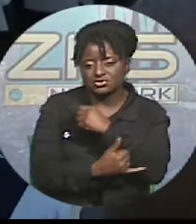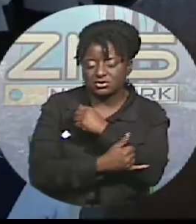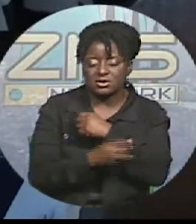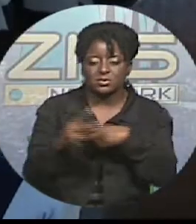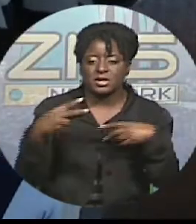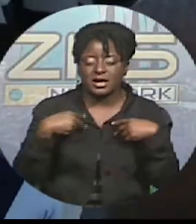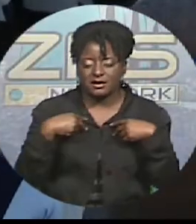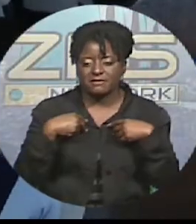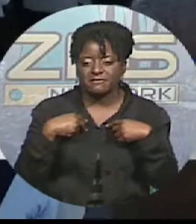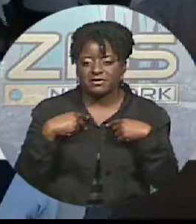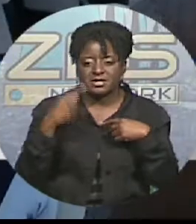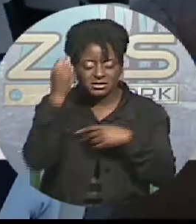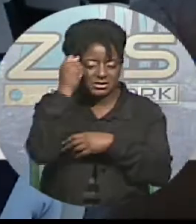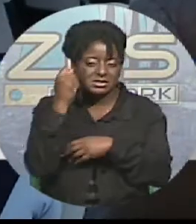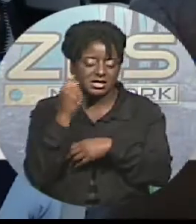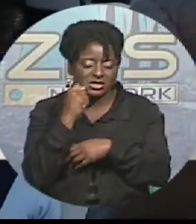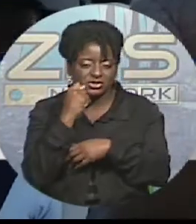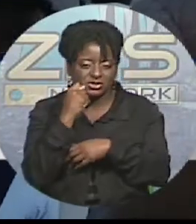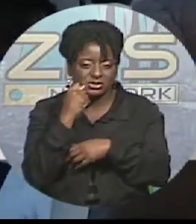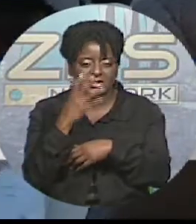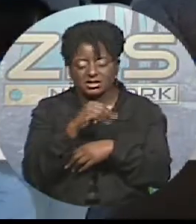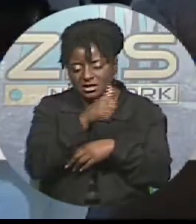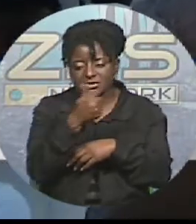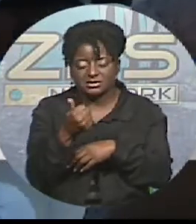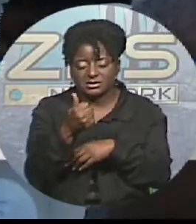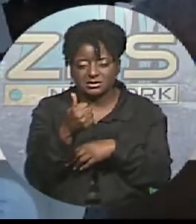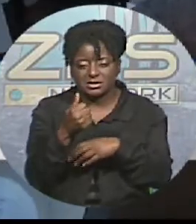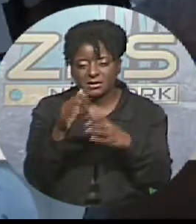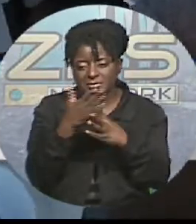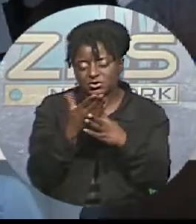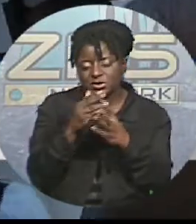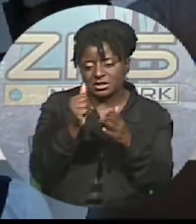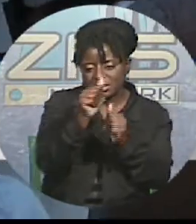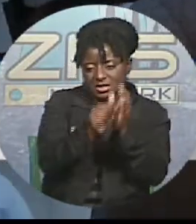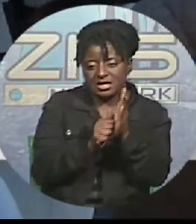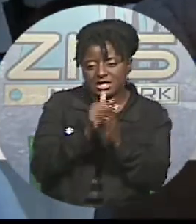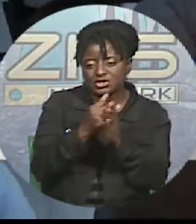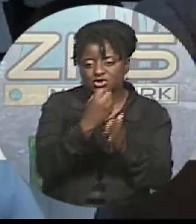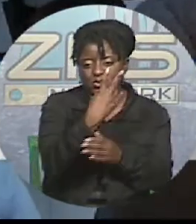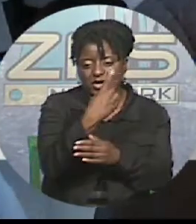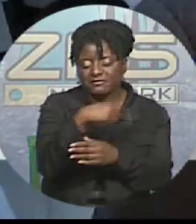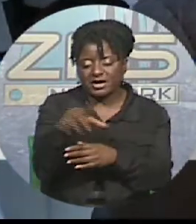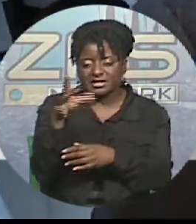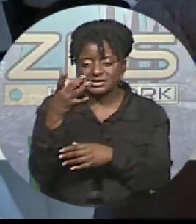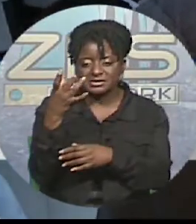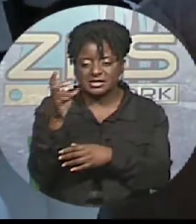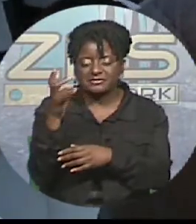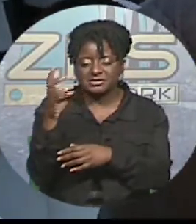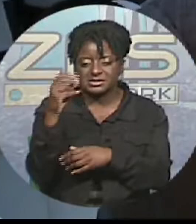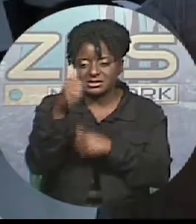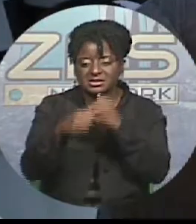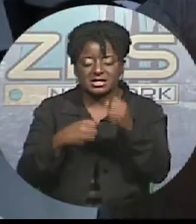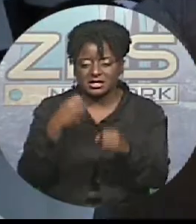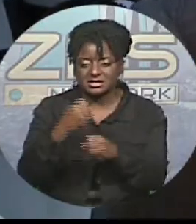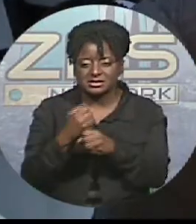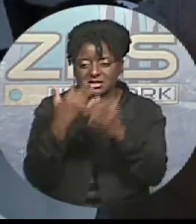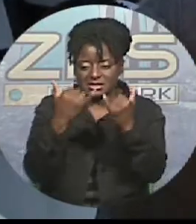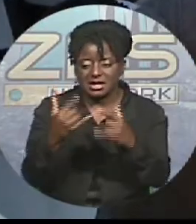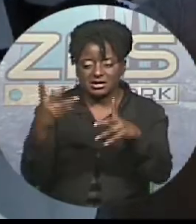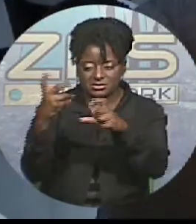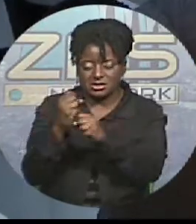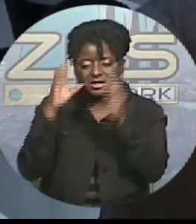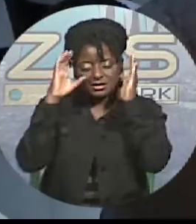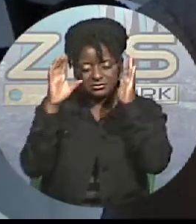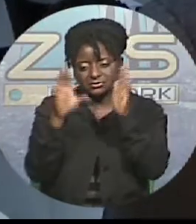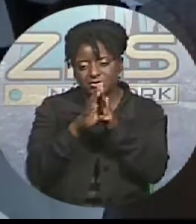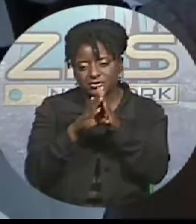particularly teenagers between the ages of 12 and 17 years, who are now taking photos,